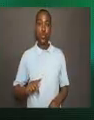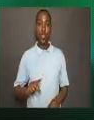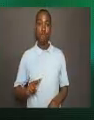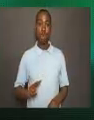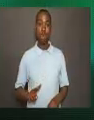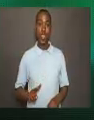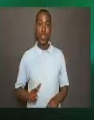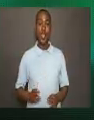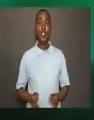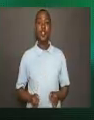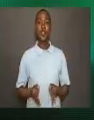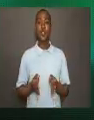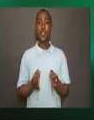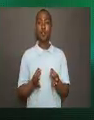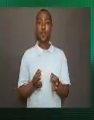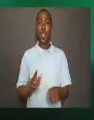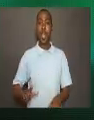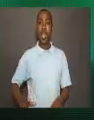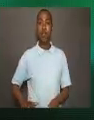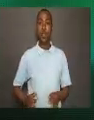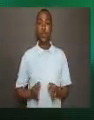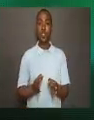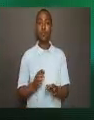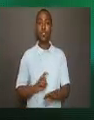and pass to the liver.